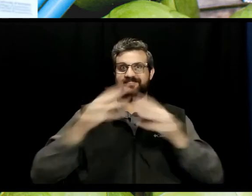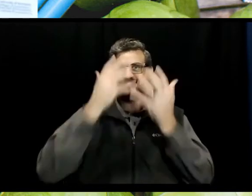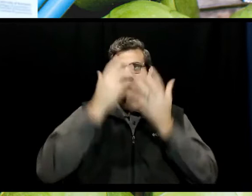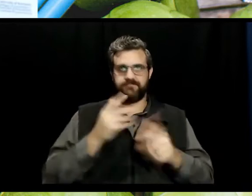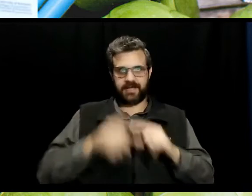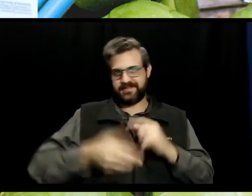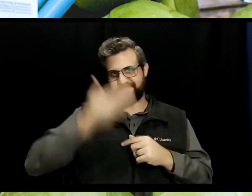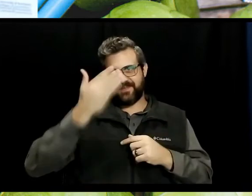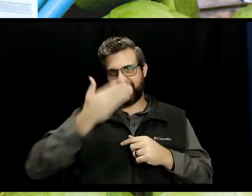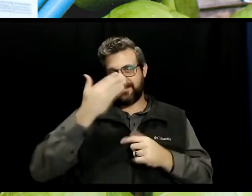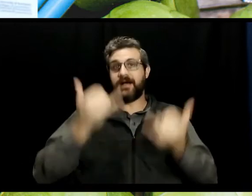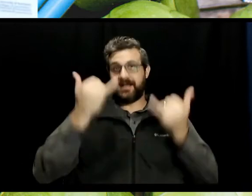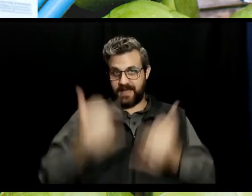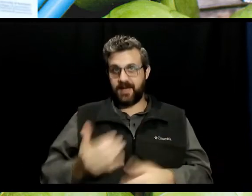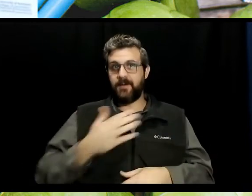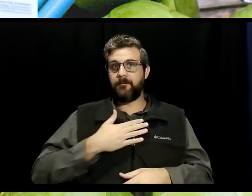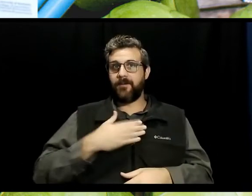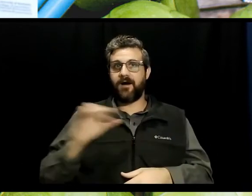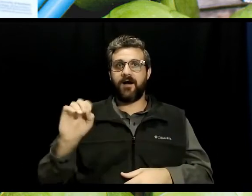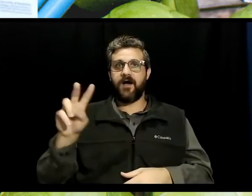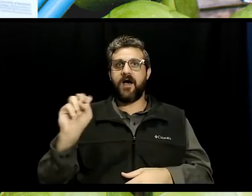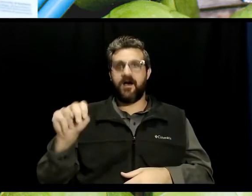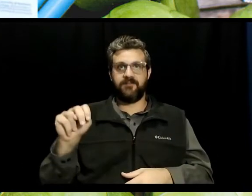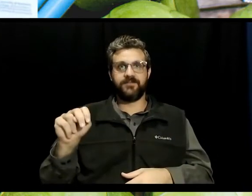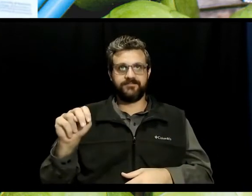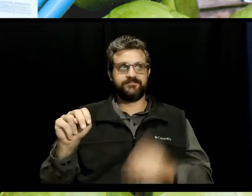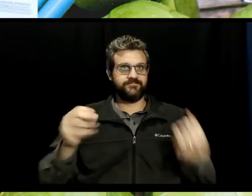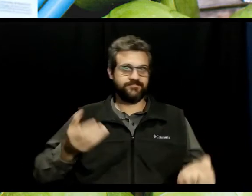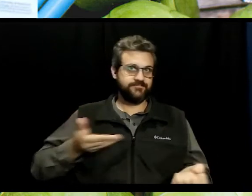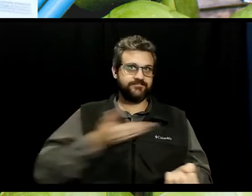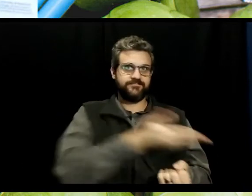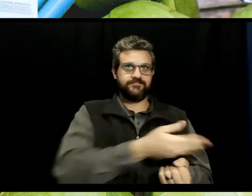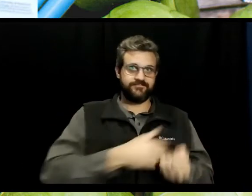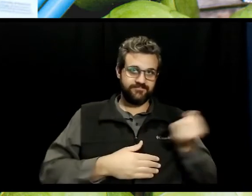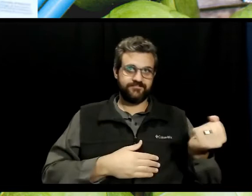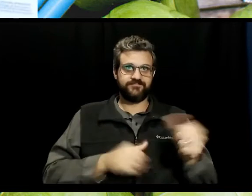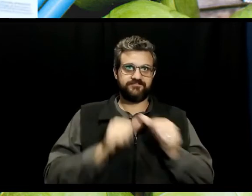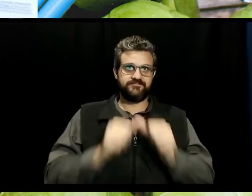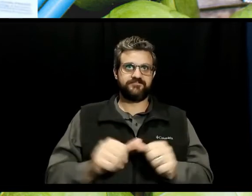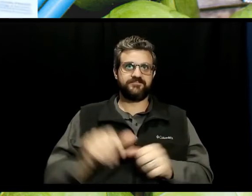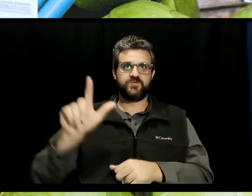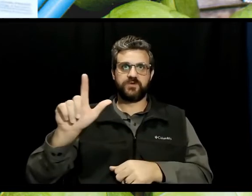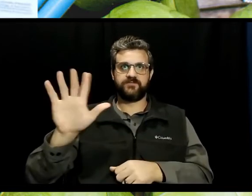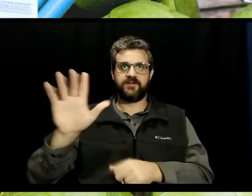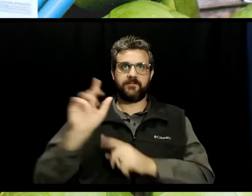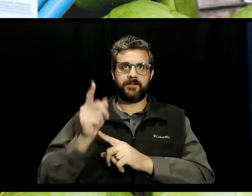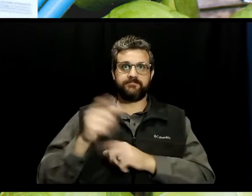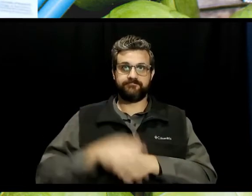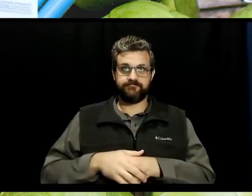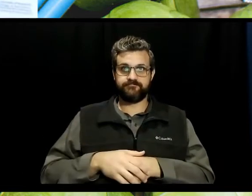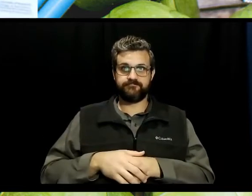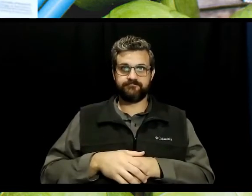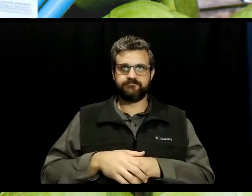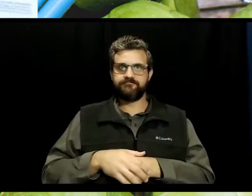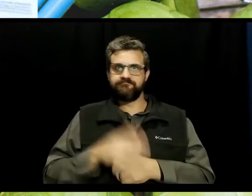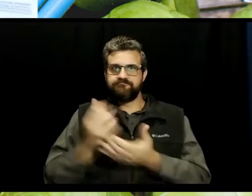to pop this into my oven for 25 minutes, and we are going to have a little